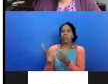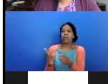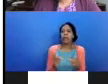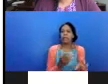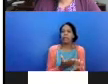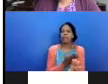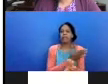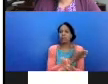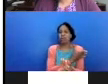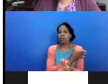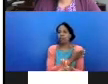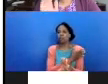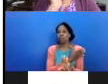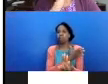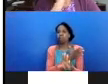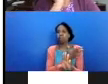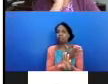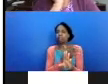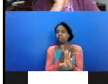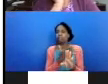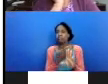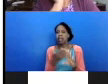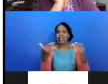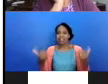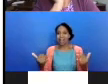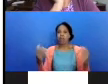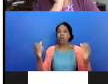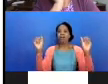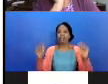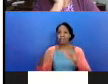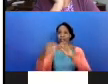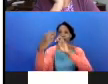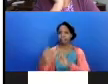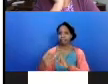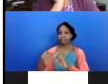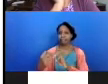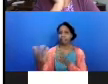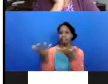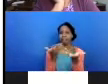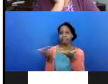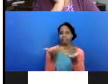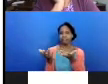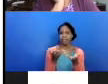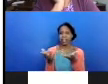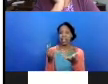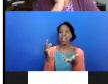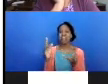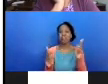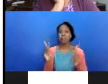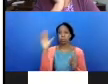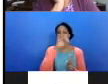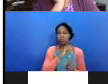conversations possible. Because it makes sense to me if people thought that we were rushing into those kind of conversations that are in the